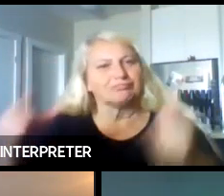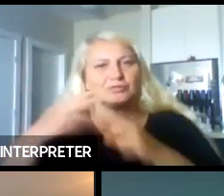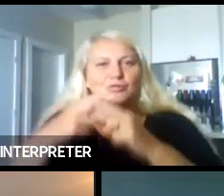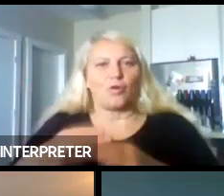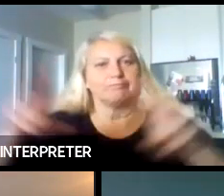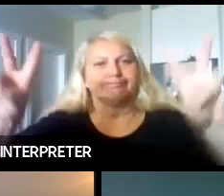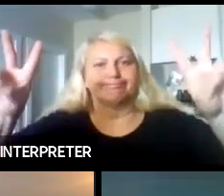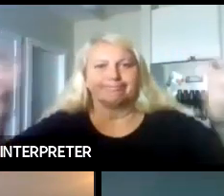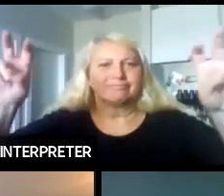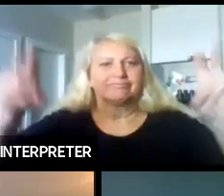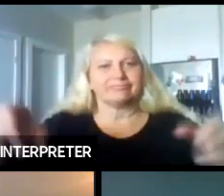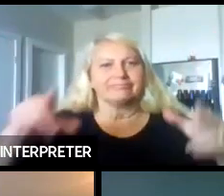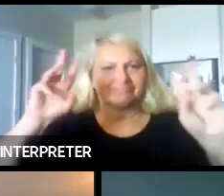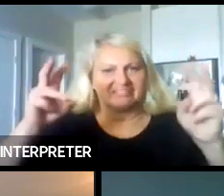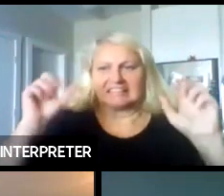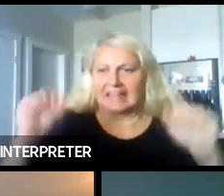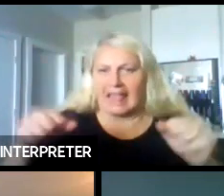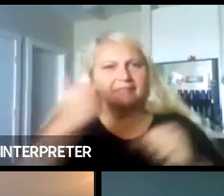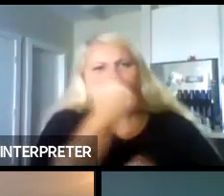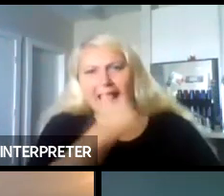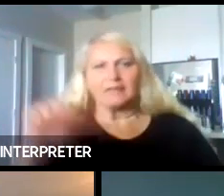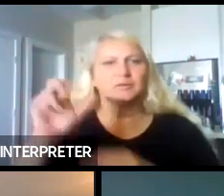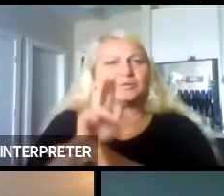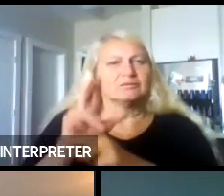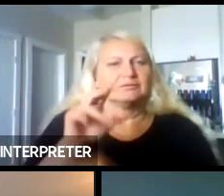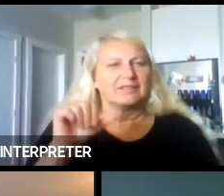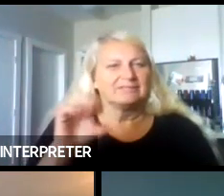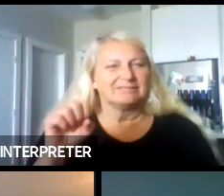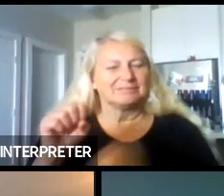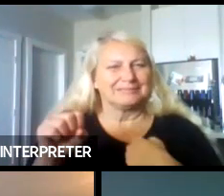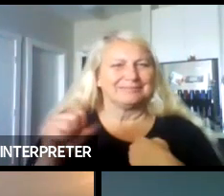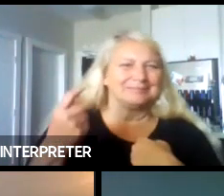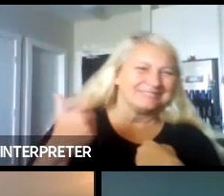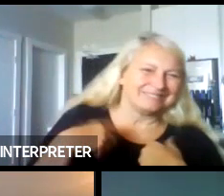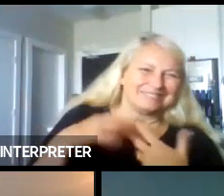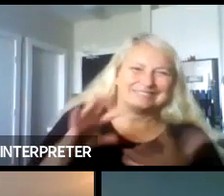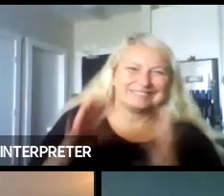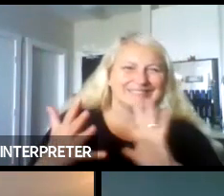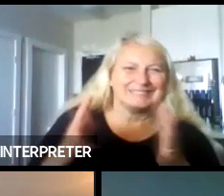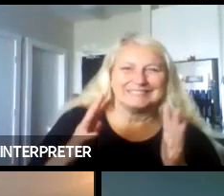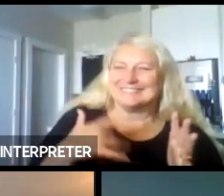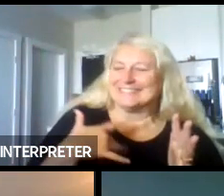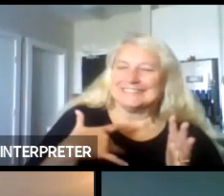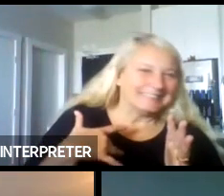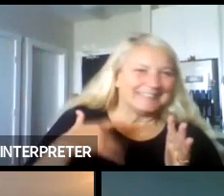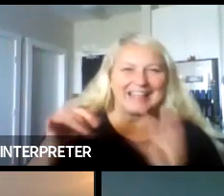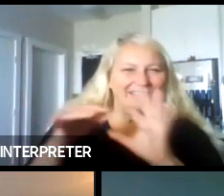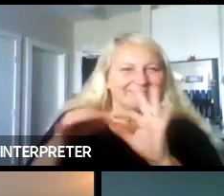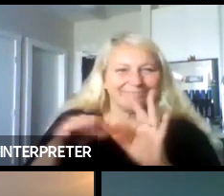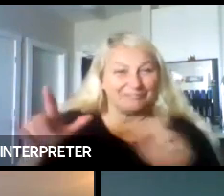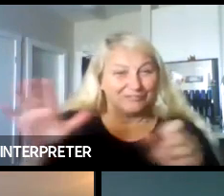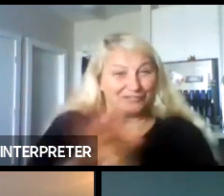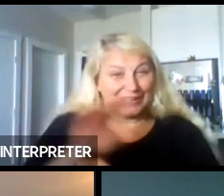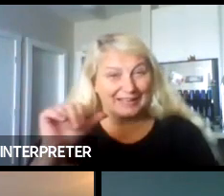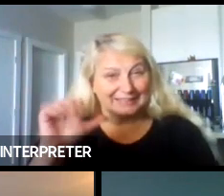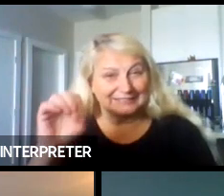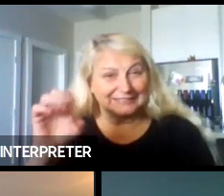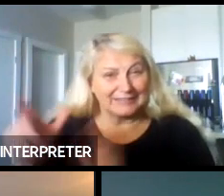so I'm feeling unsettled by that hubris and feeling the need for most of